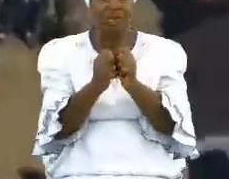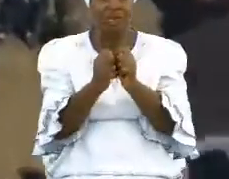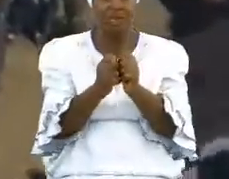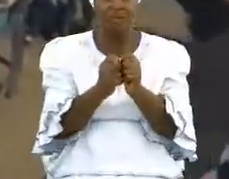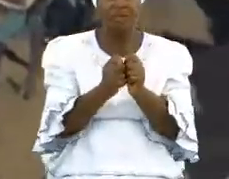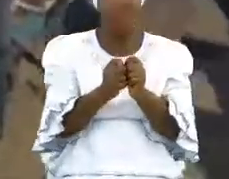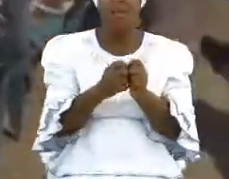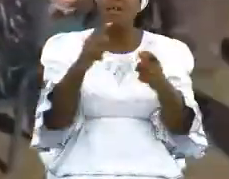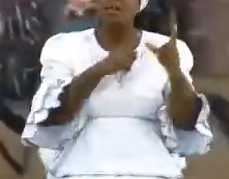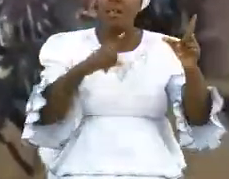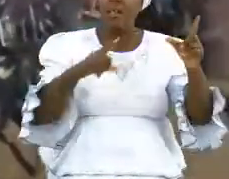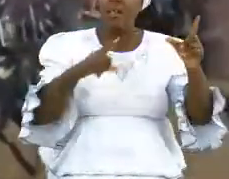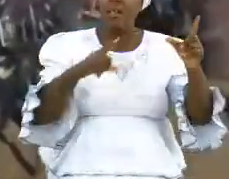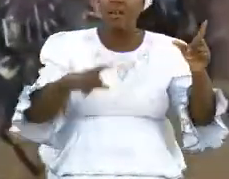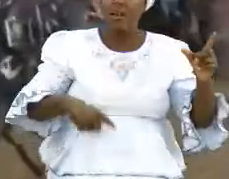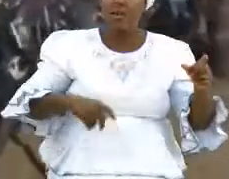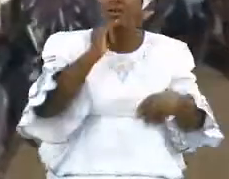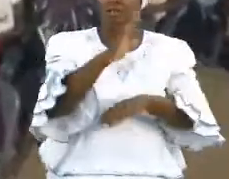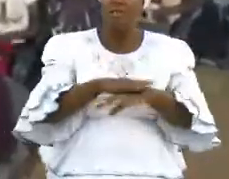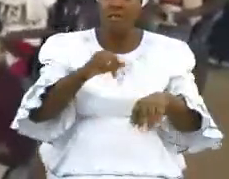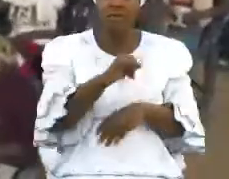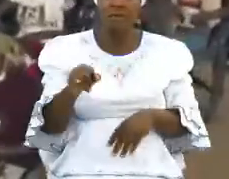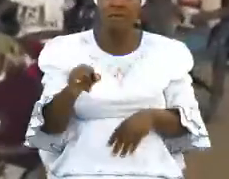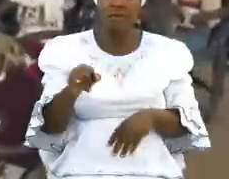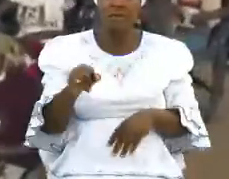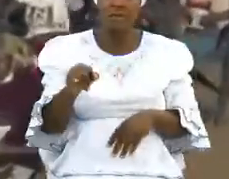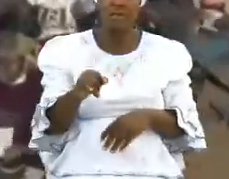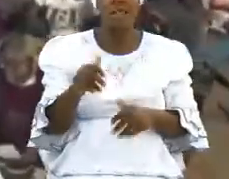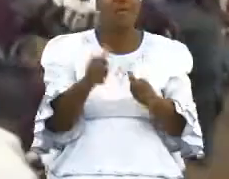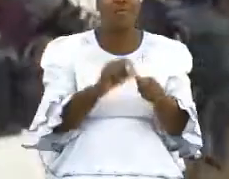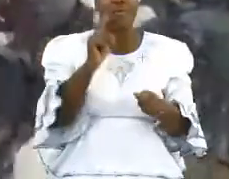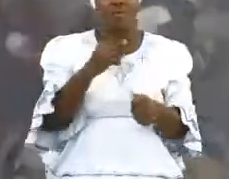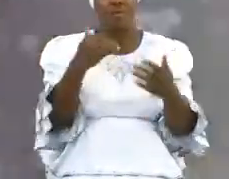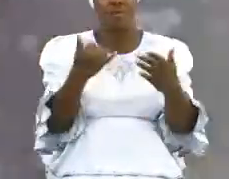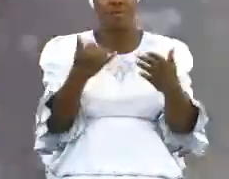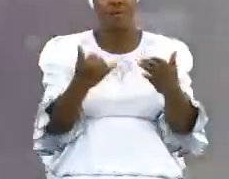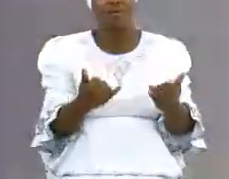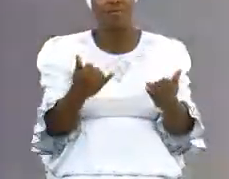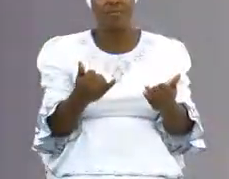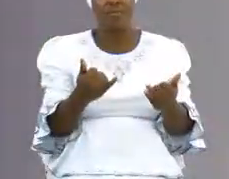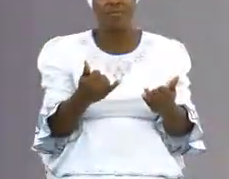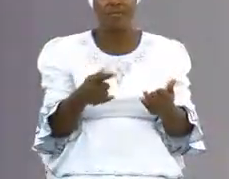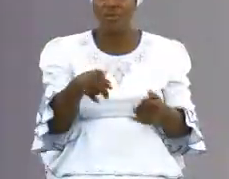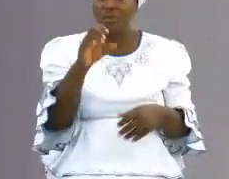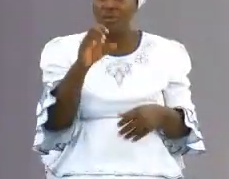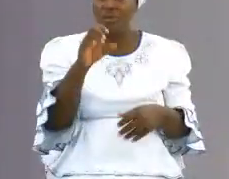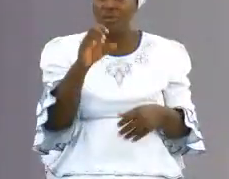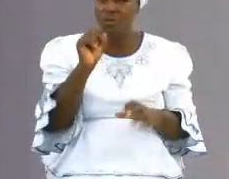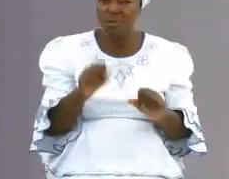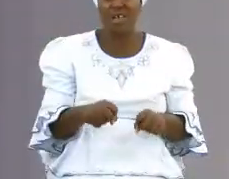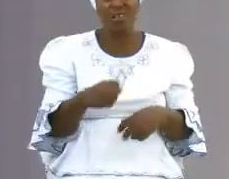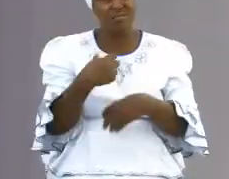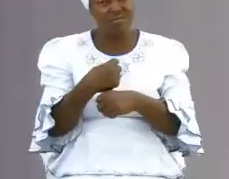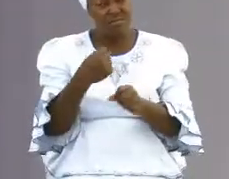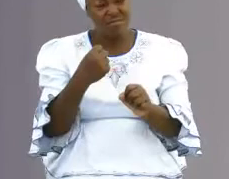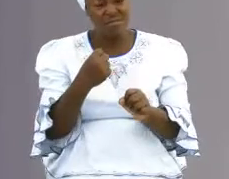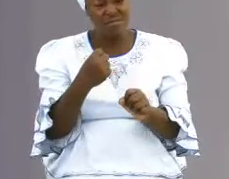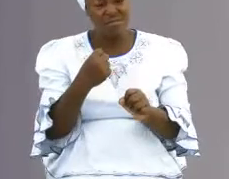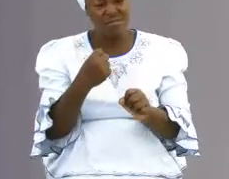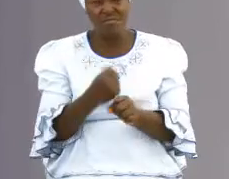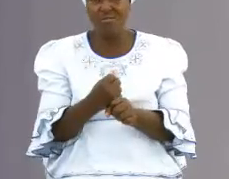Lord is calling everyone now. You can make